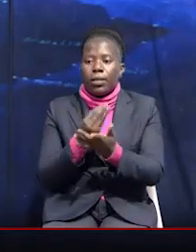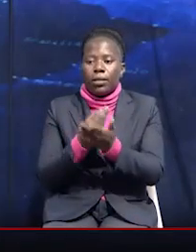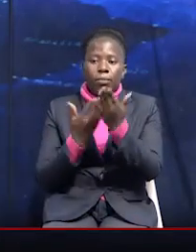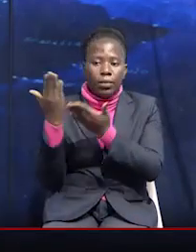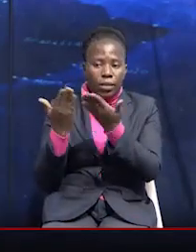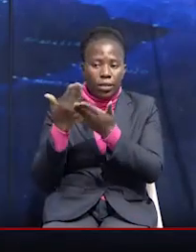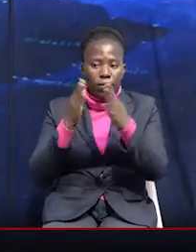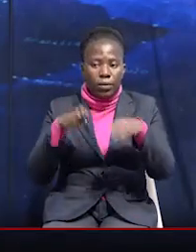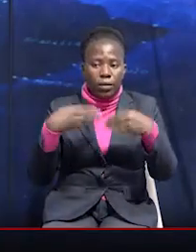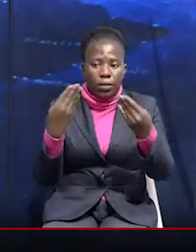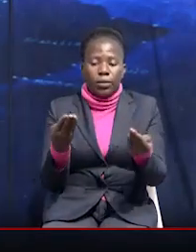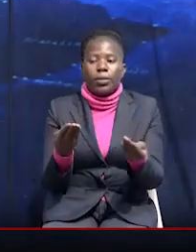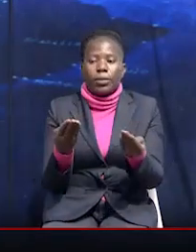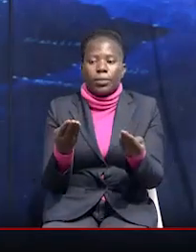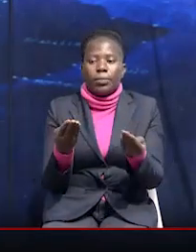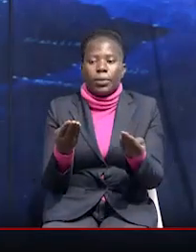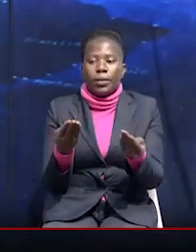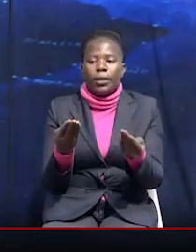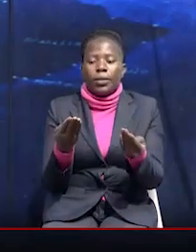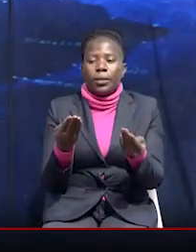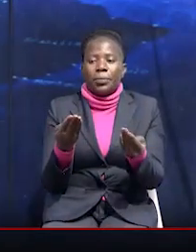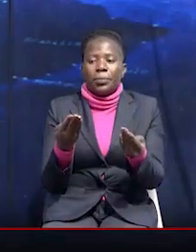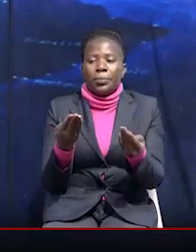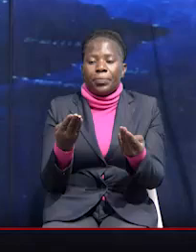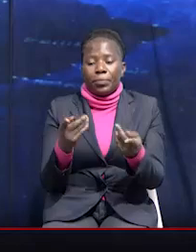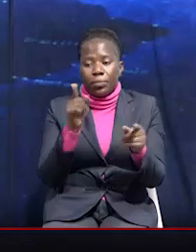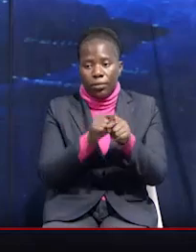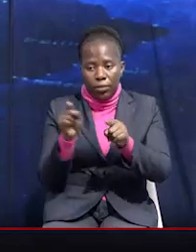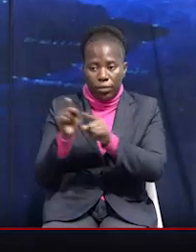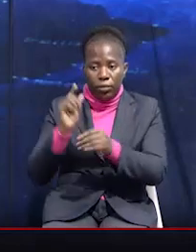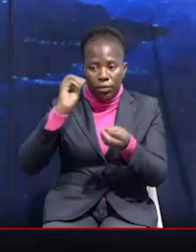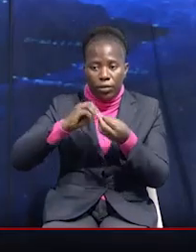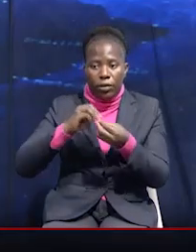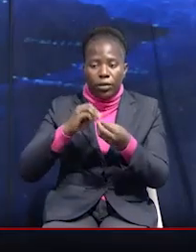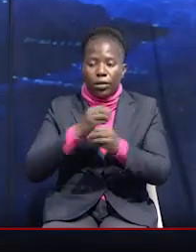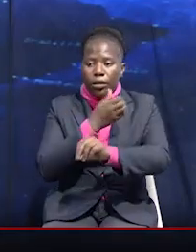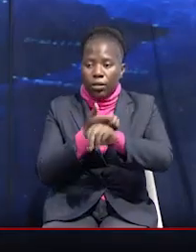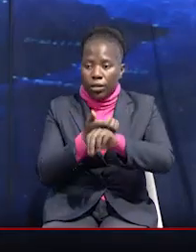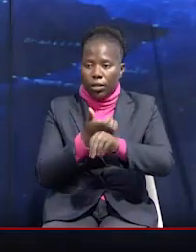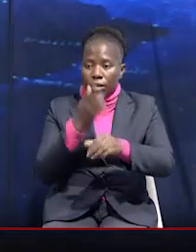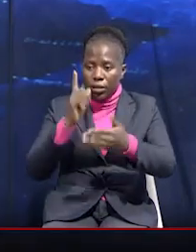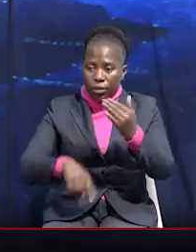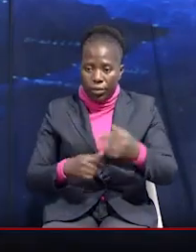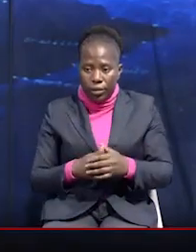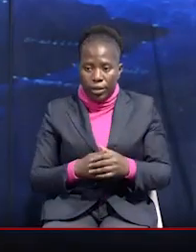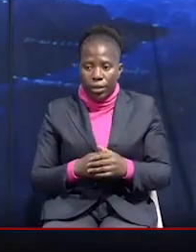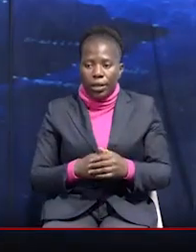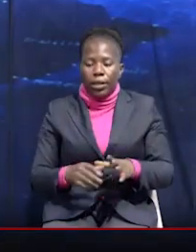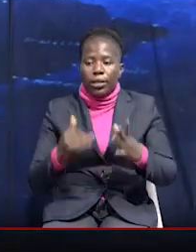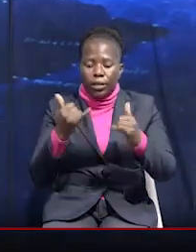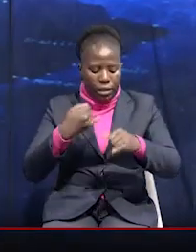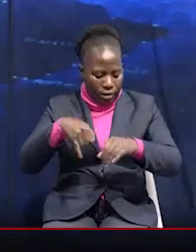they're offering in the market. And again, the most critical element here is that I think through the intervention